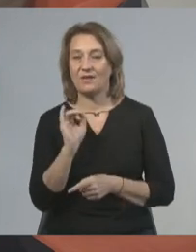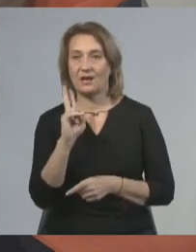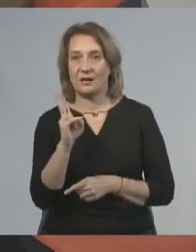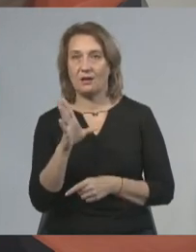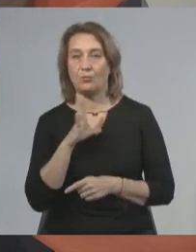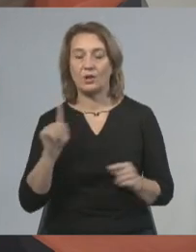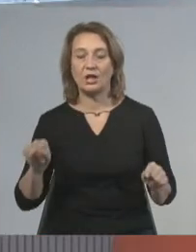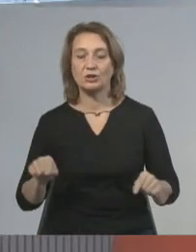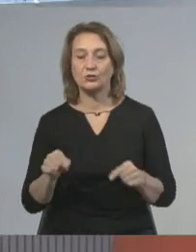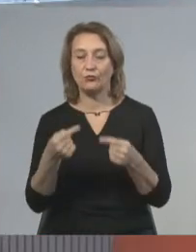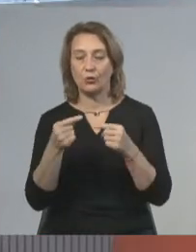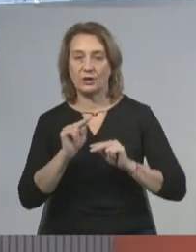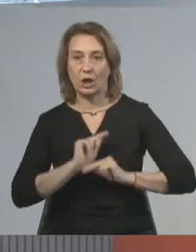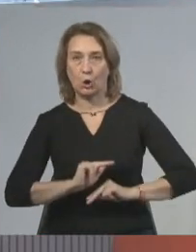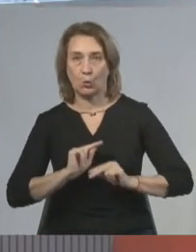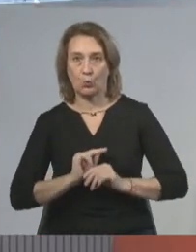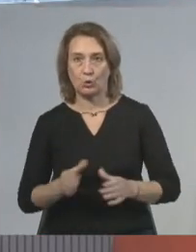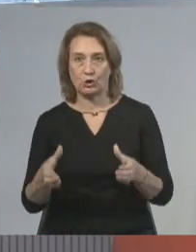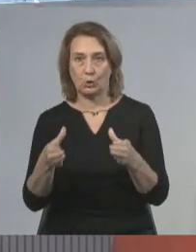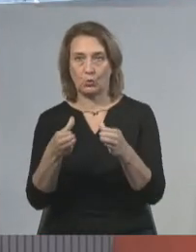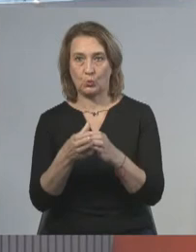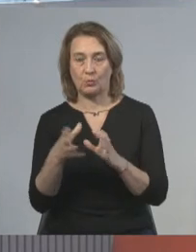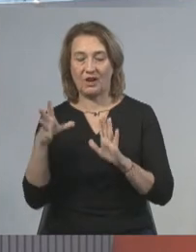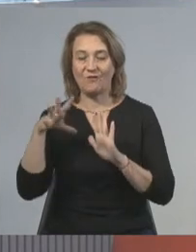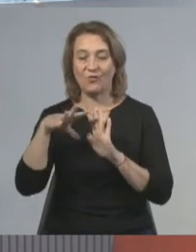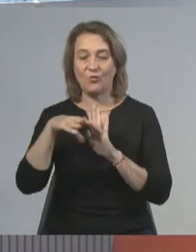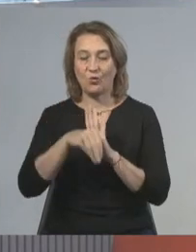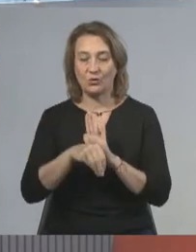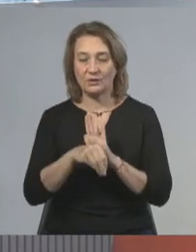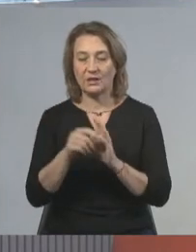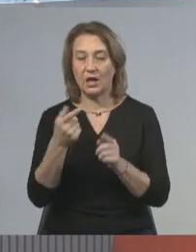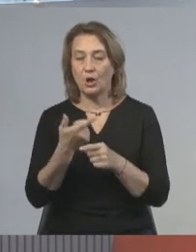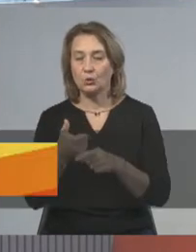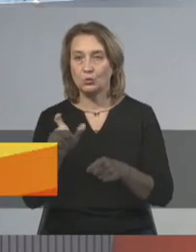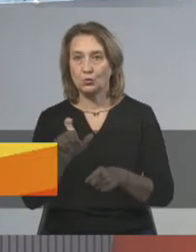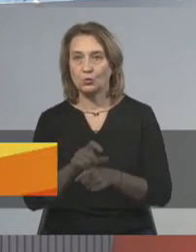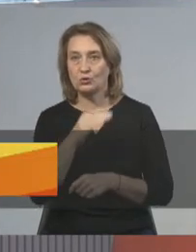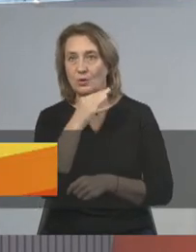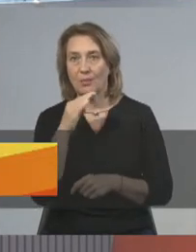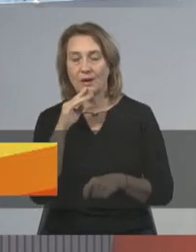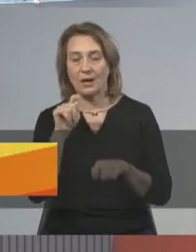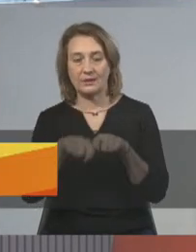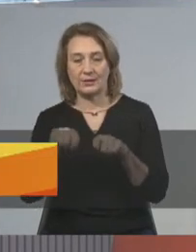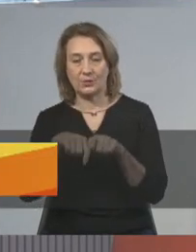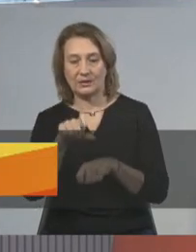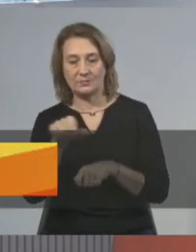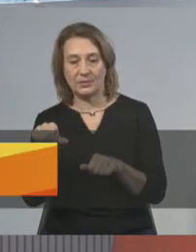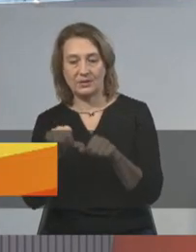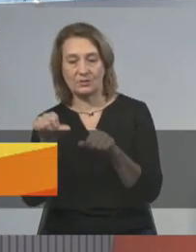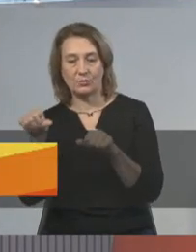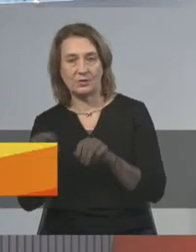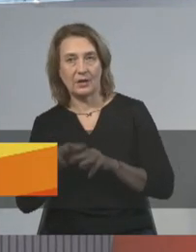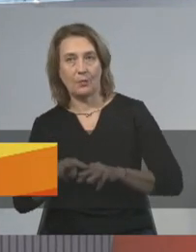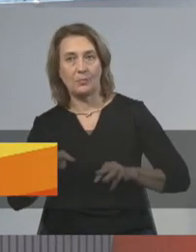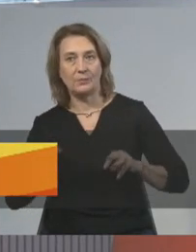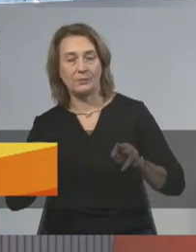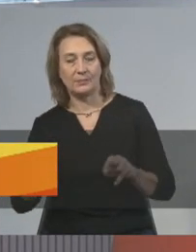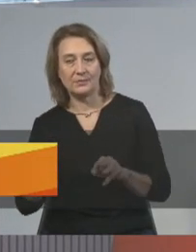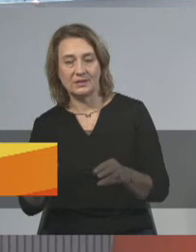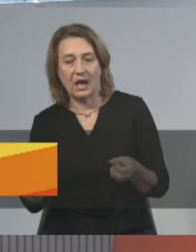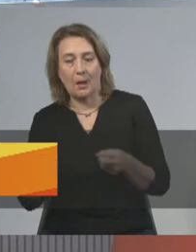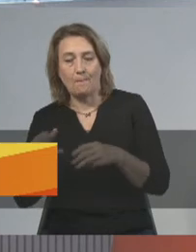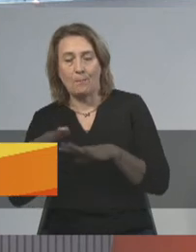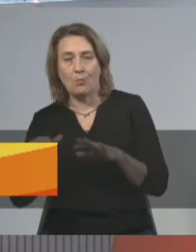yes we did have create the working group that includes lots of experts from the ministries